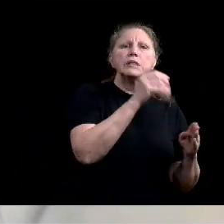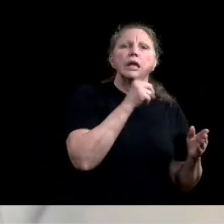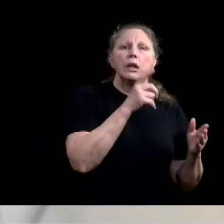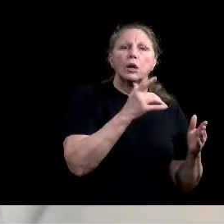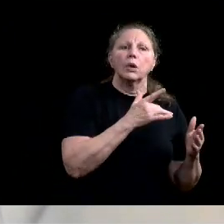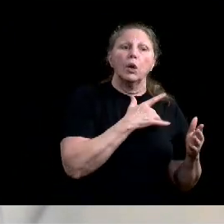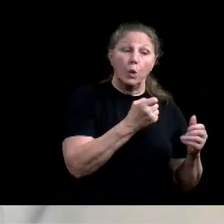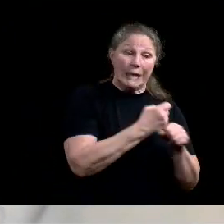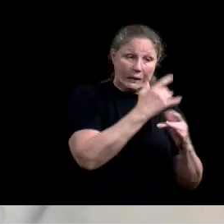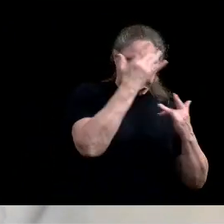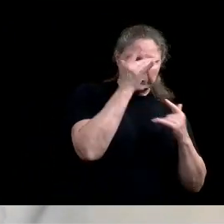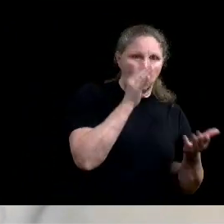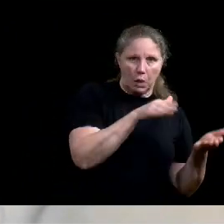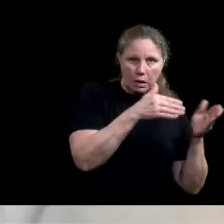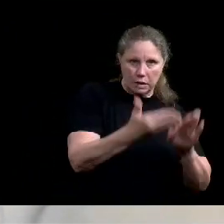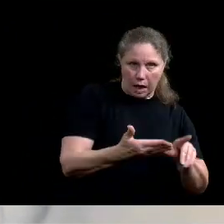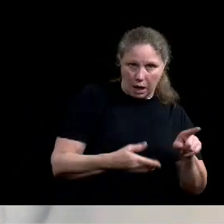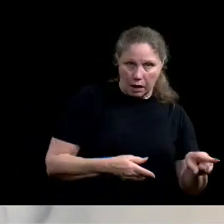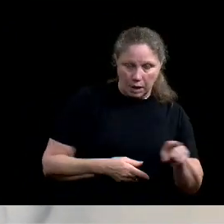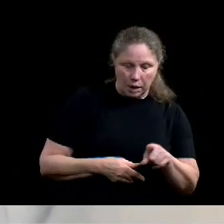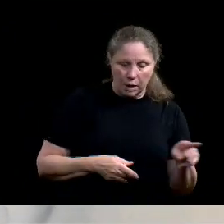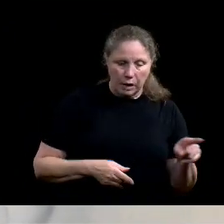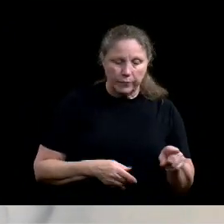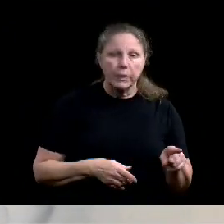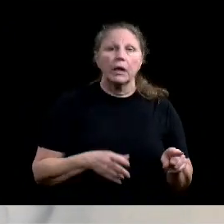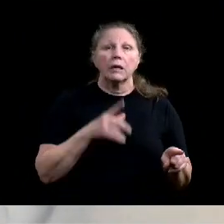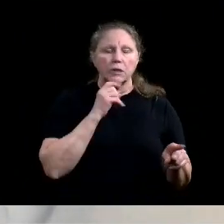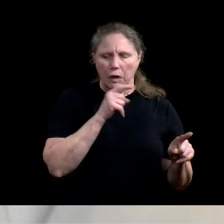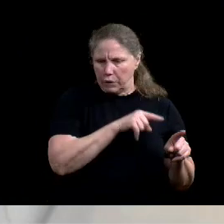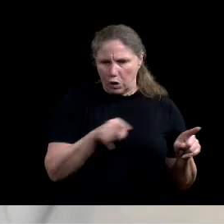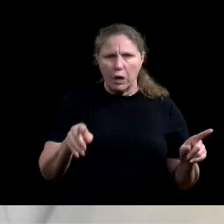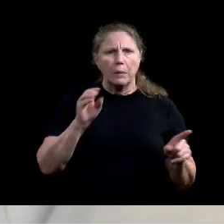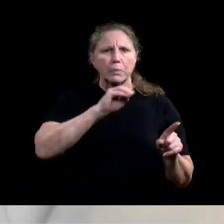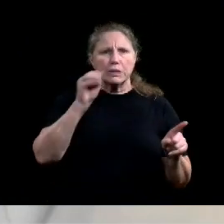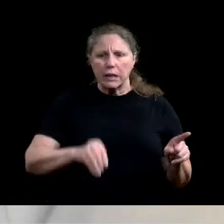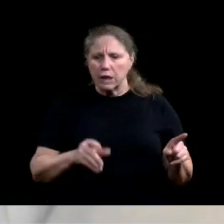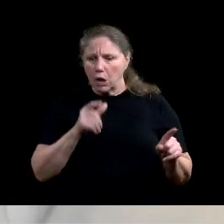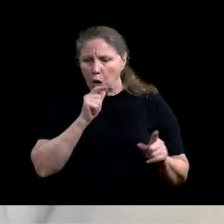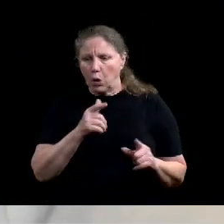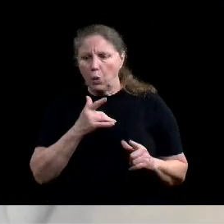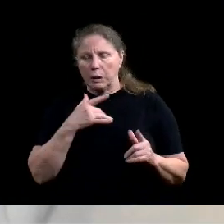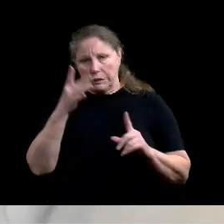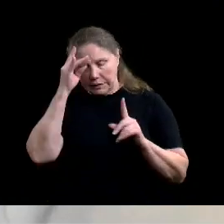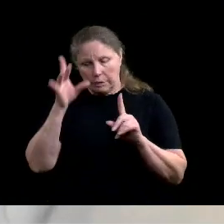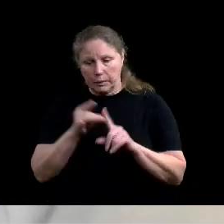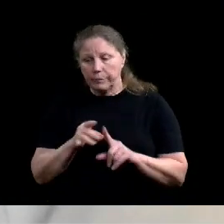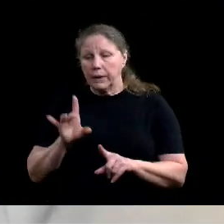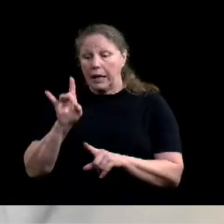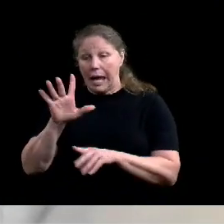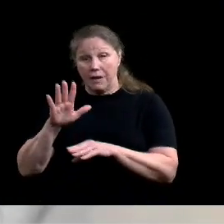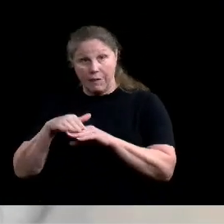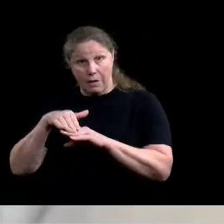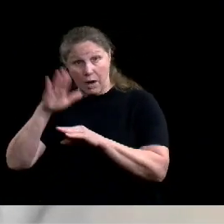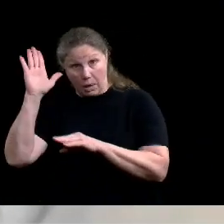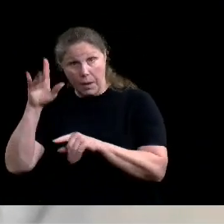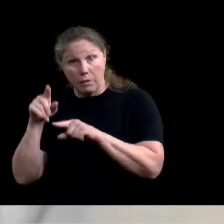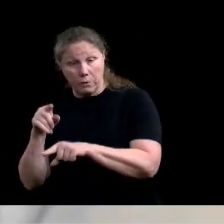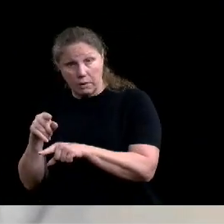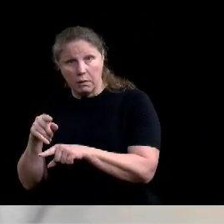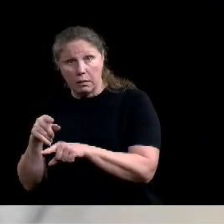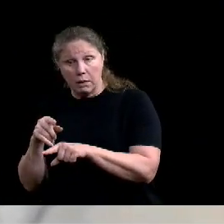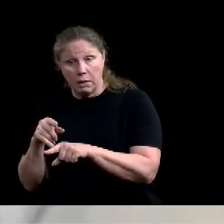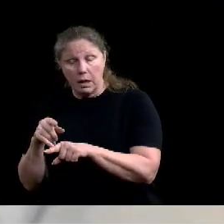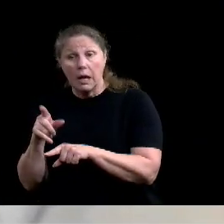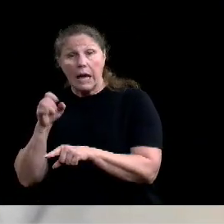most risk. So 85 years old and older, the mortality range is 10 to